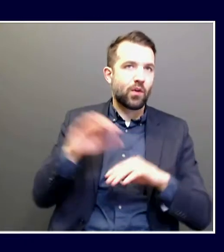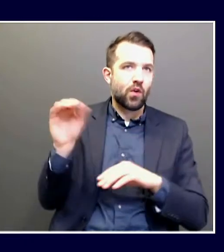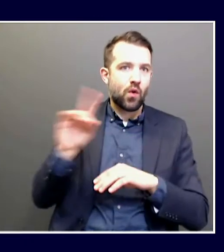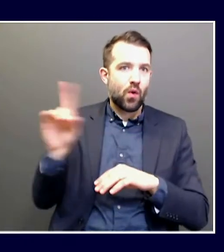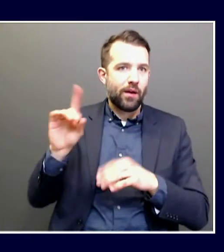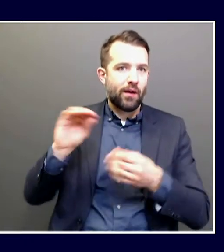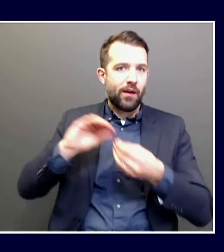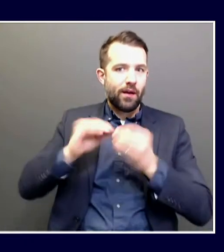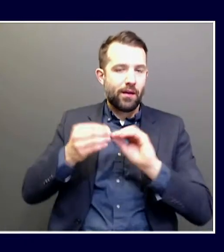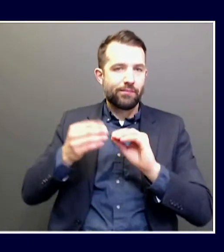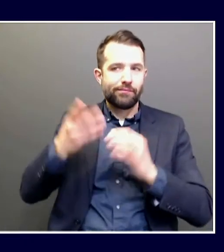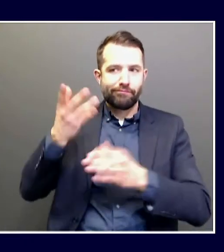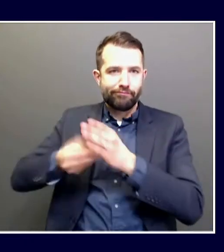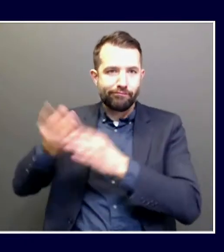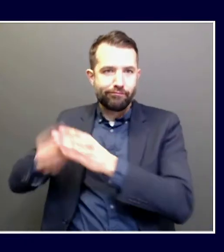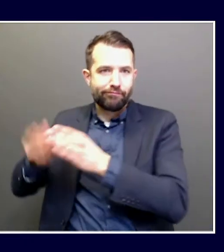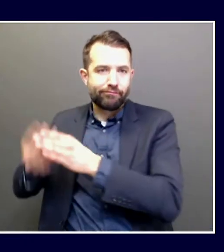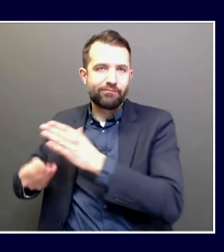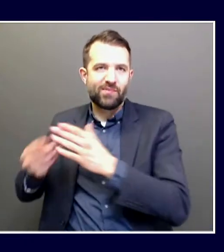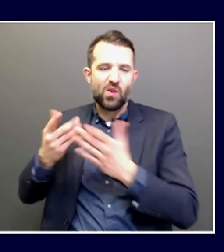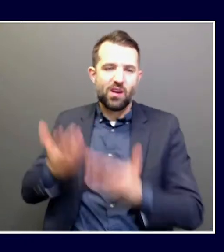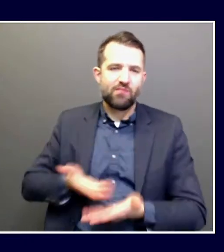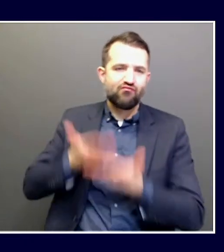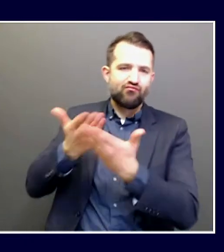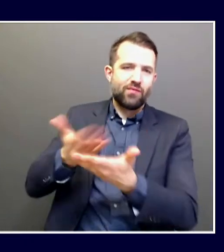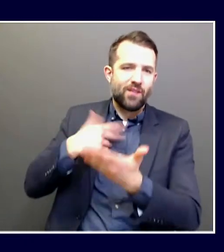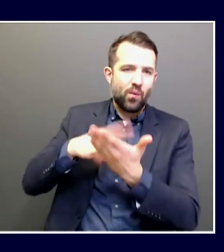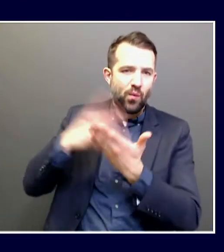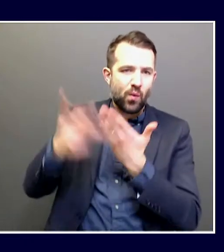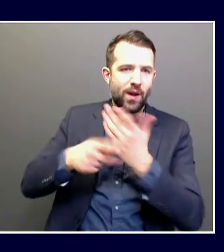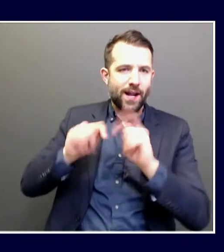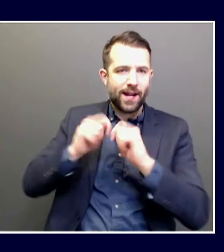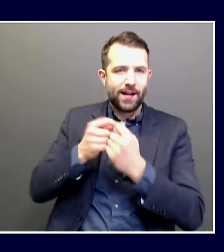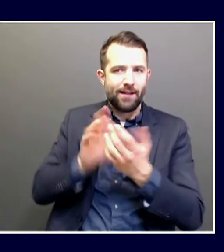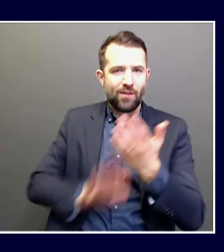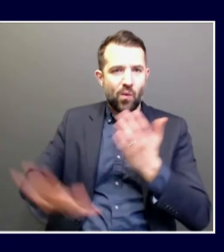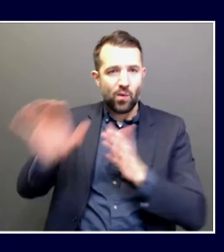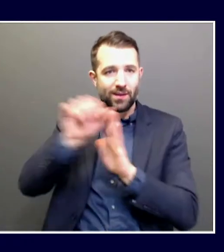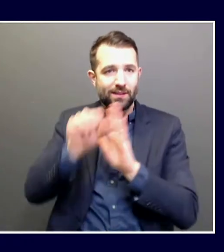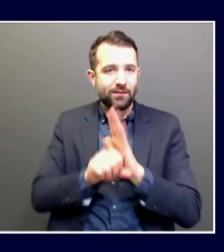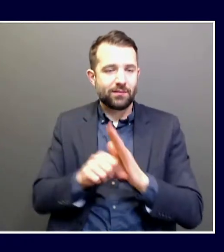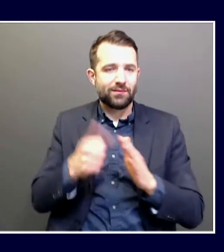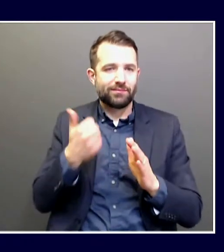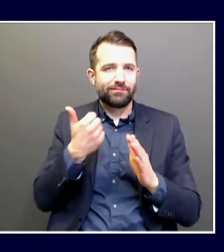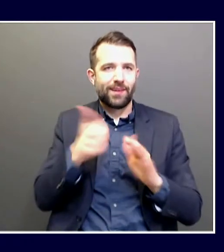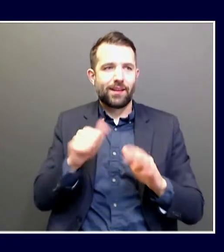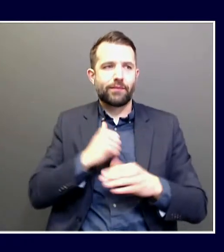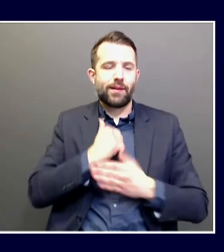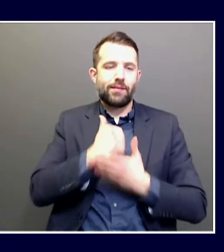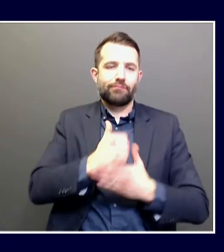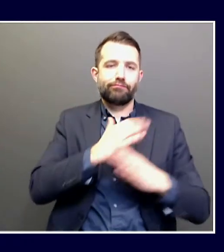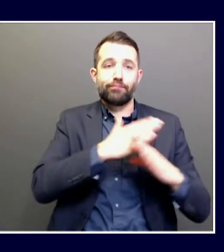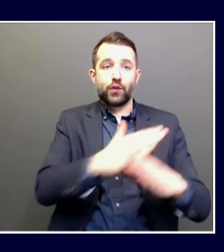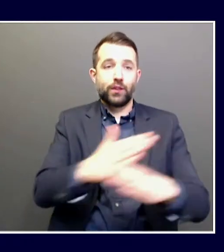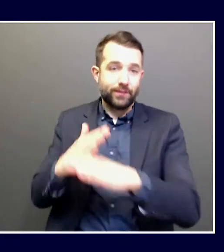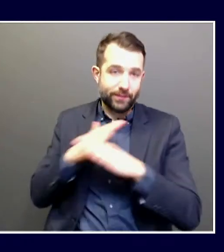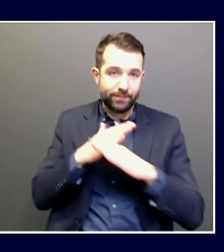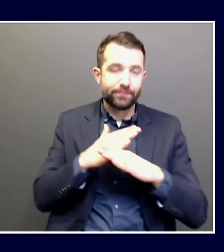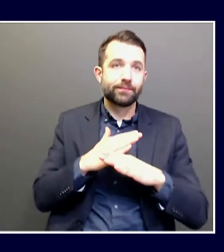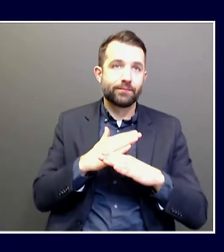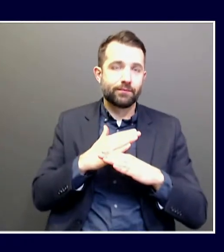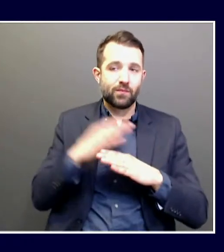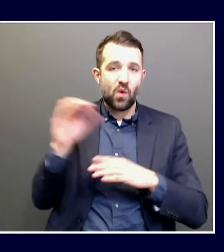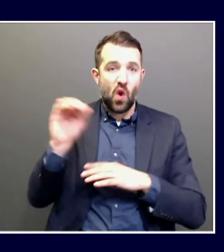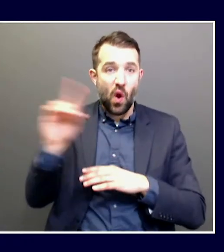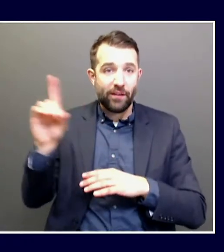that is putting teams out in all counties to help try to prevent people who have substance use disorders from overdosing.